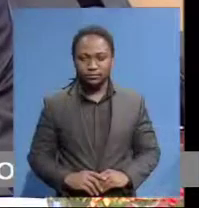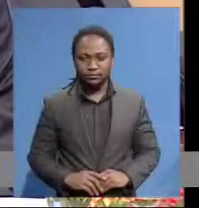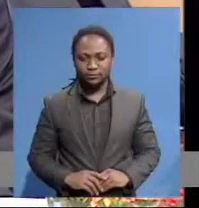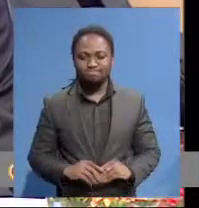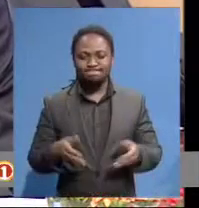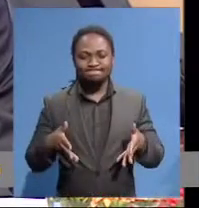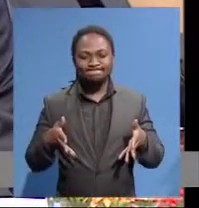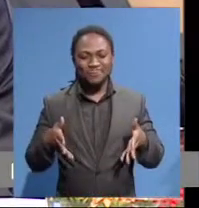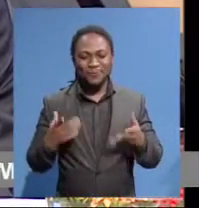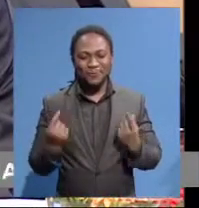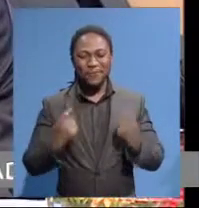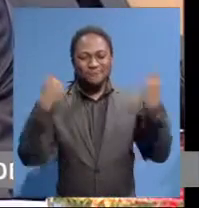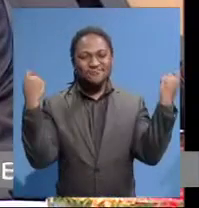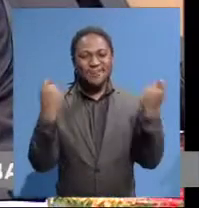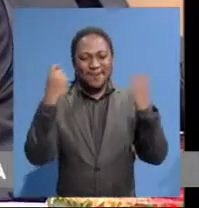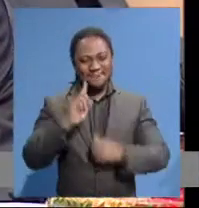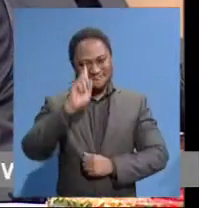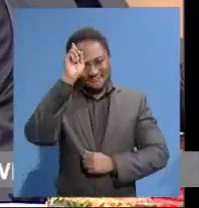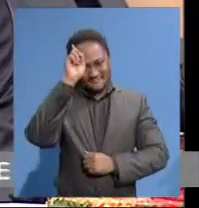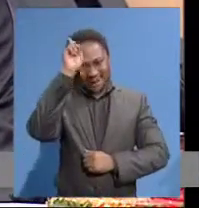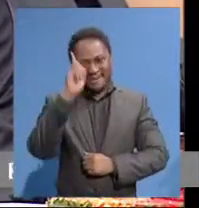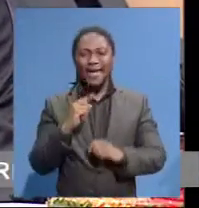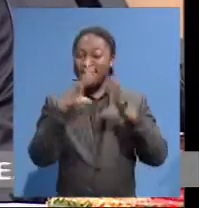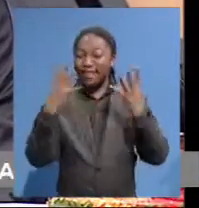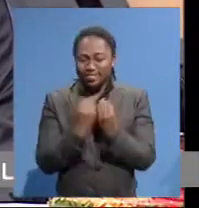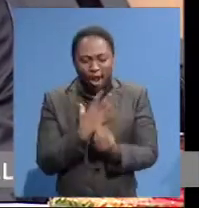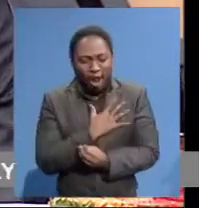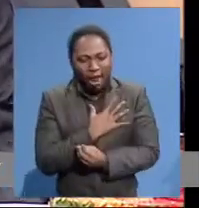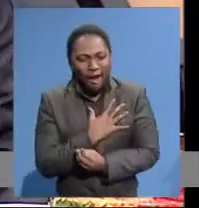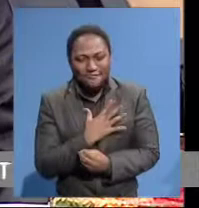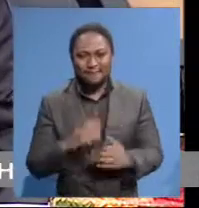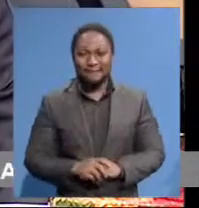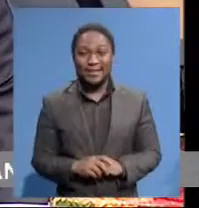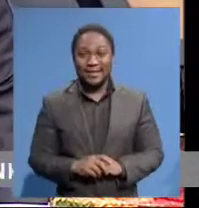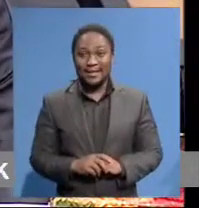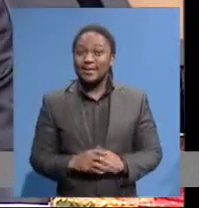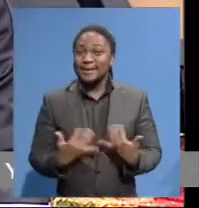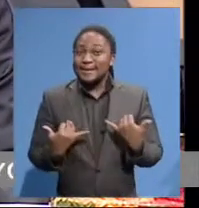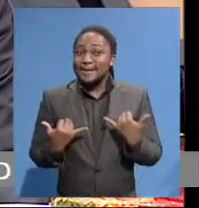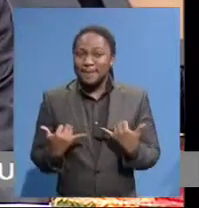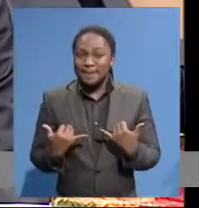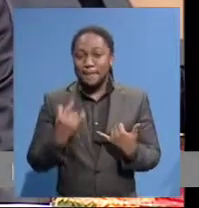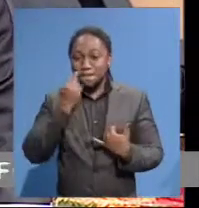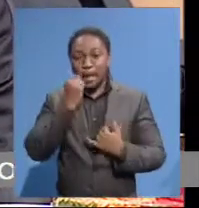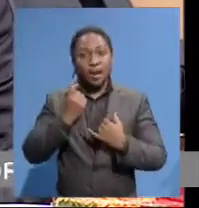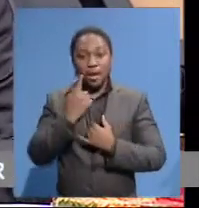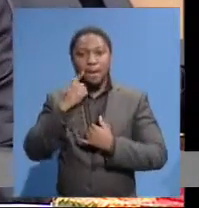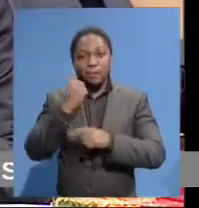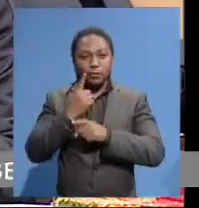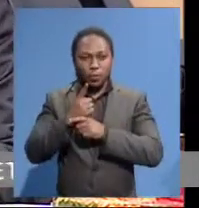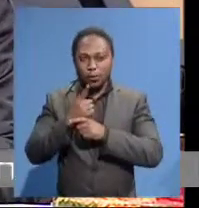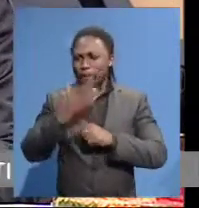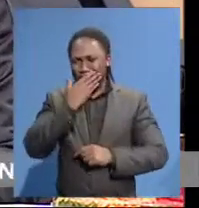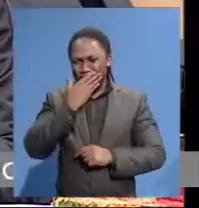Today is all about celebrating Tata Madiba's passions. Traveling with and capturing Tata Madiba in his element is the